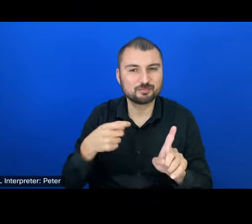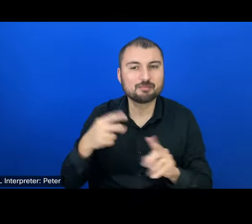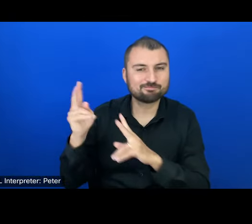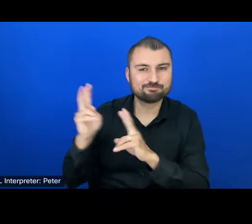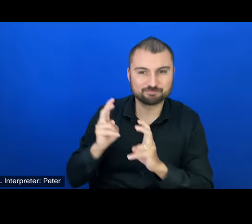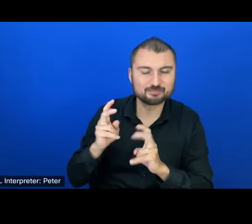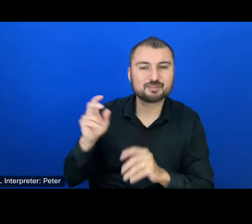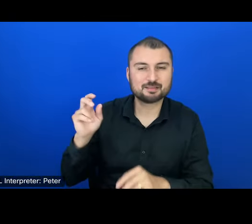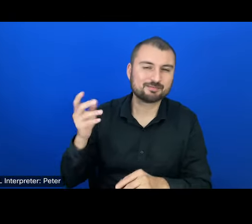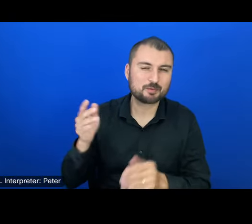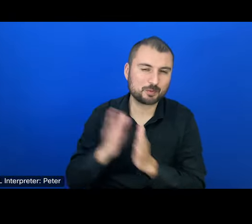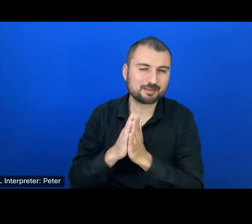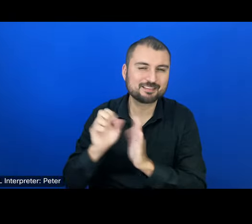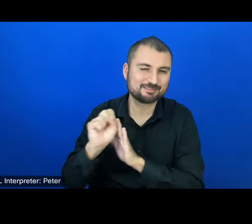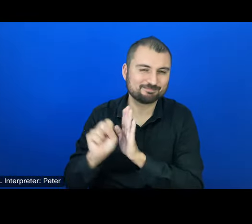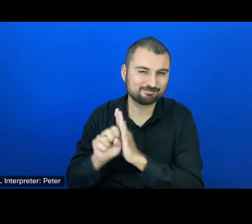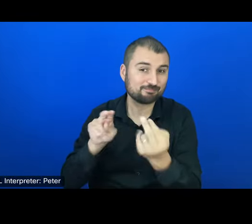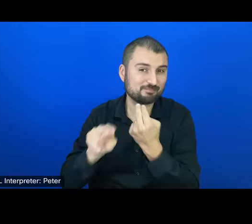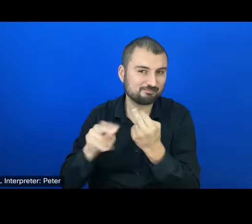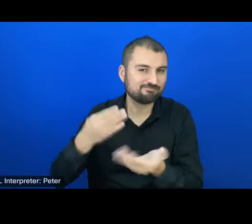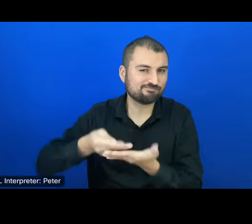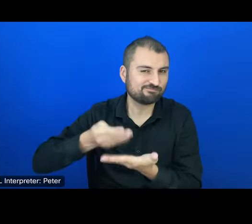would request that as state highway funds.